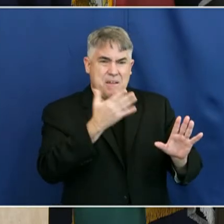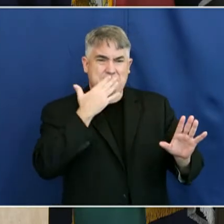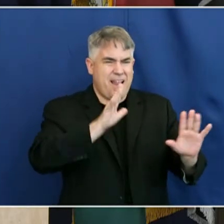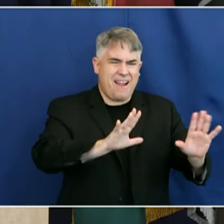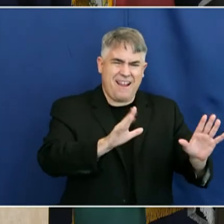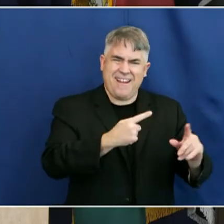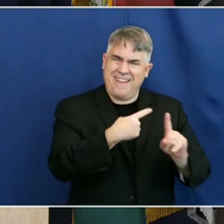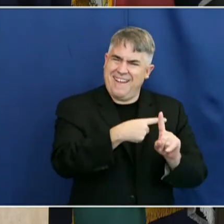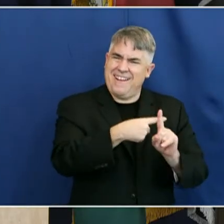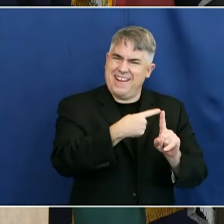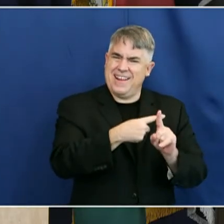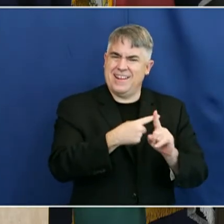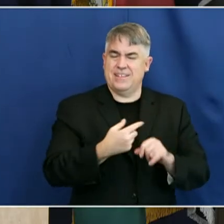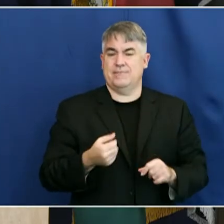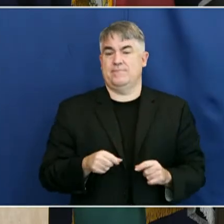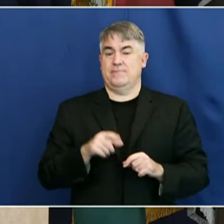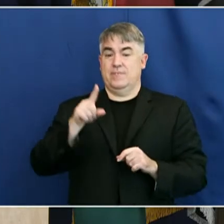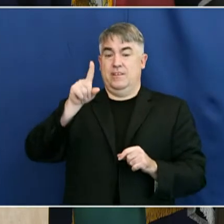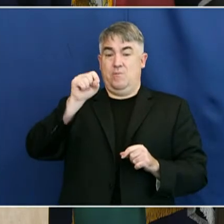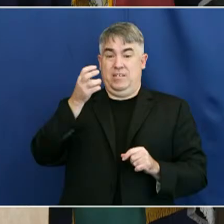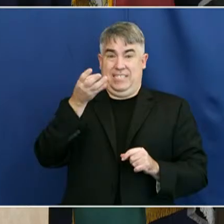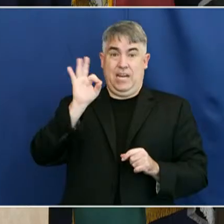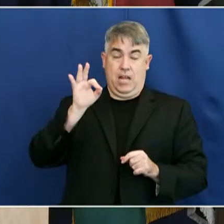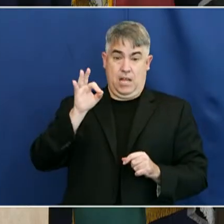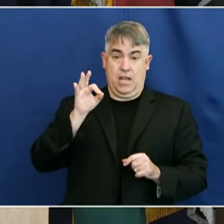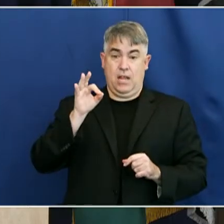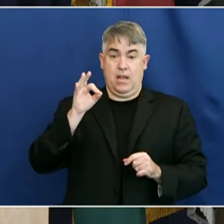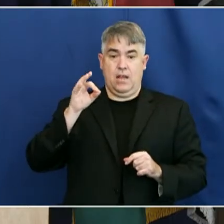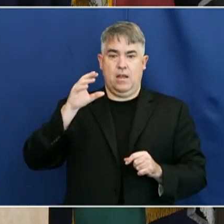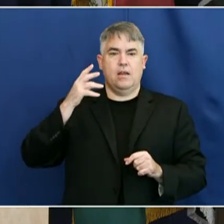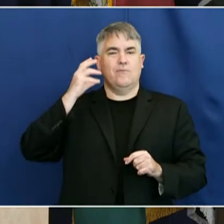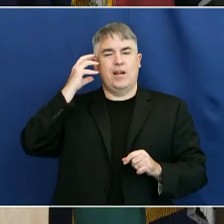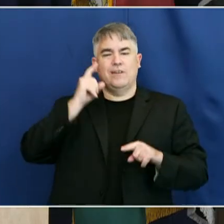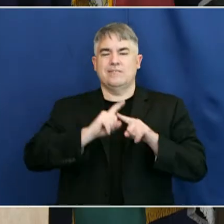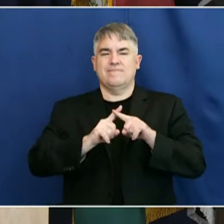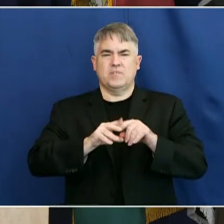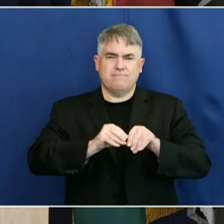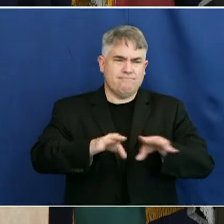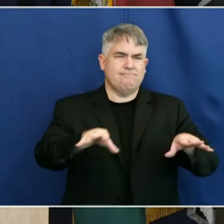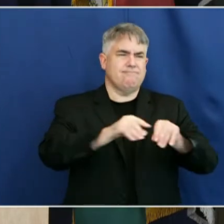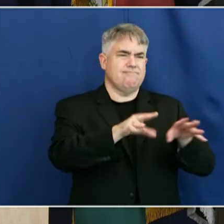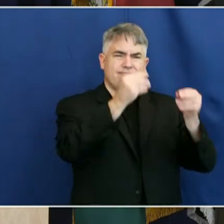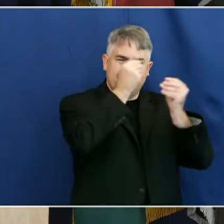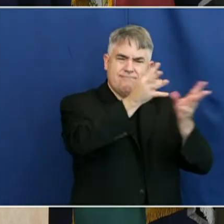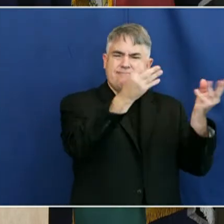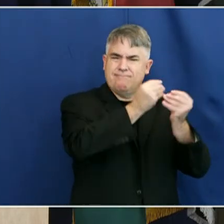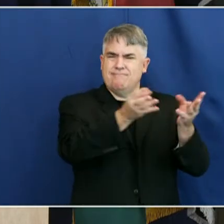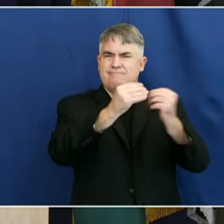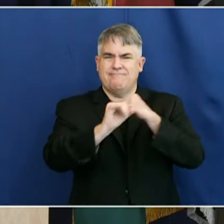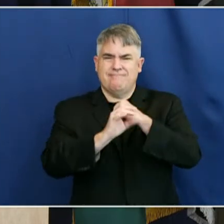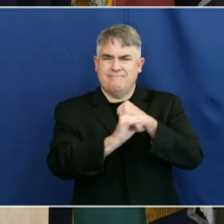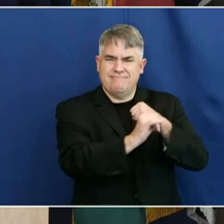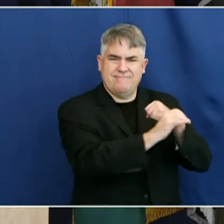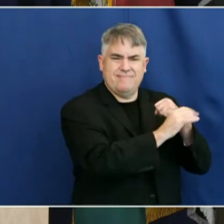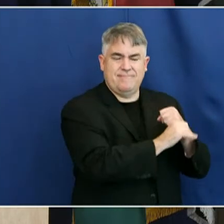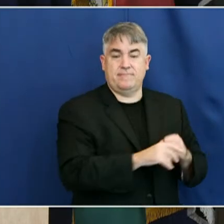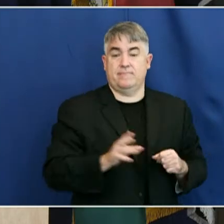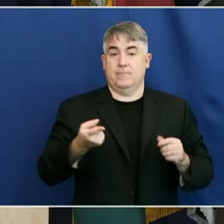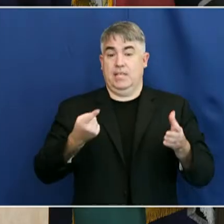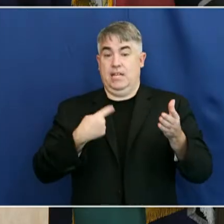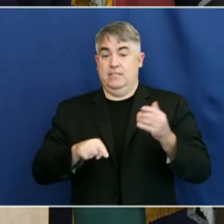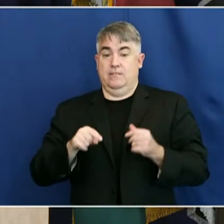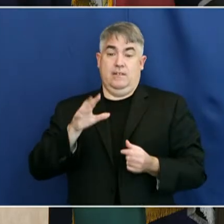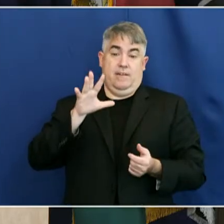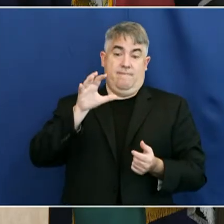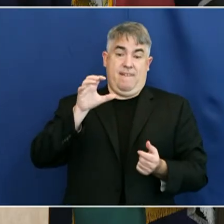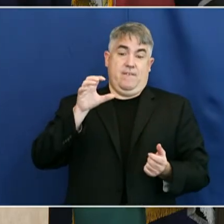and Spanish in 9 stations. And then the TV ad campaign starts next week, but with about 522 spots on